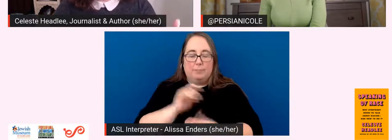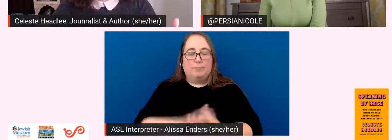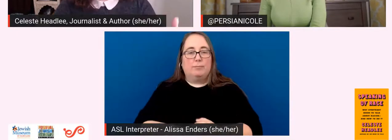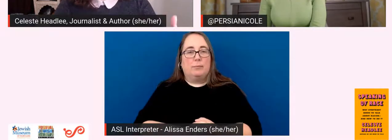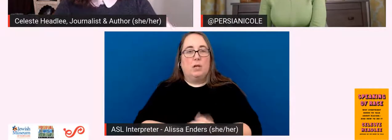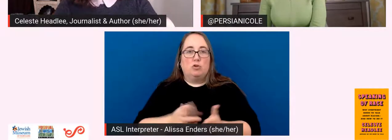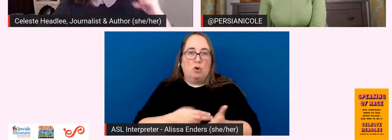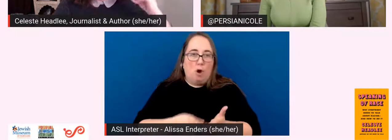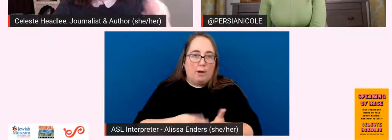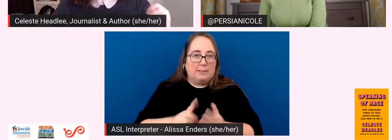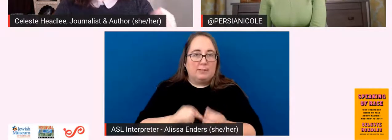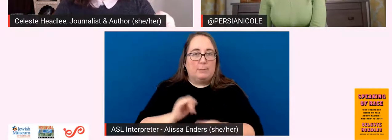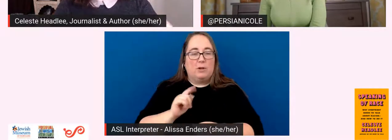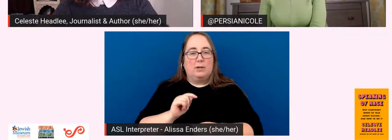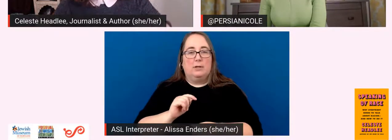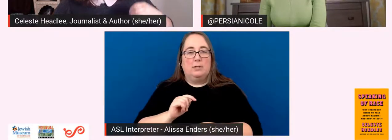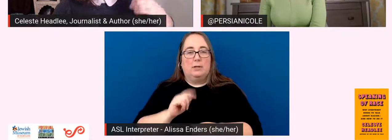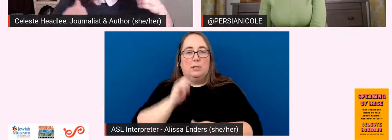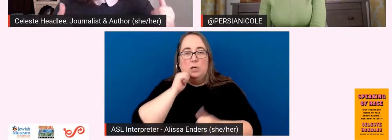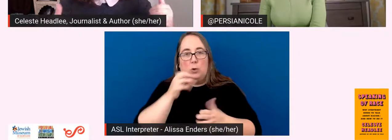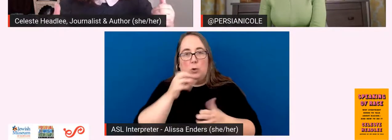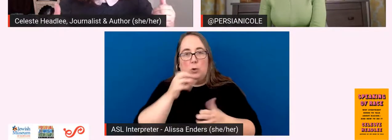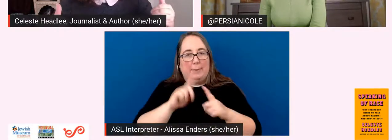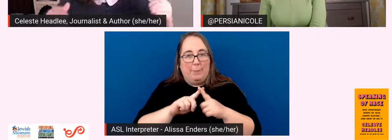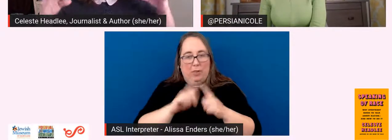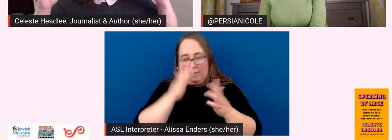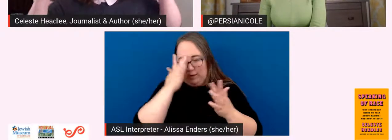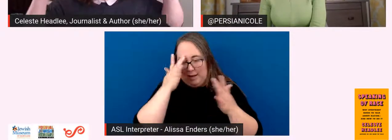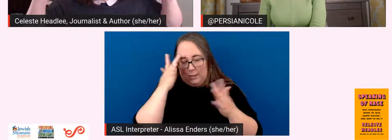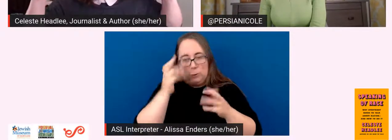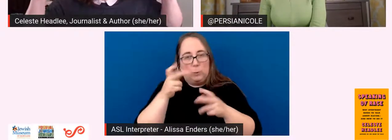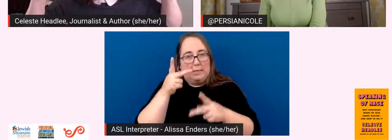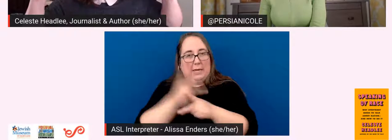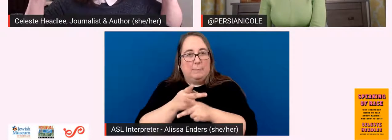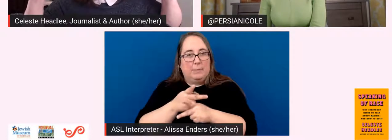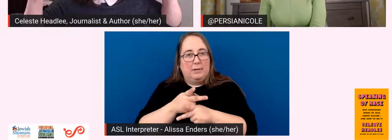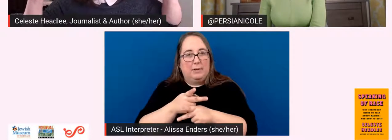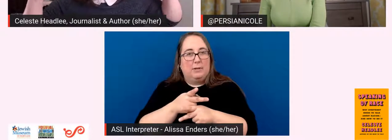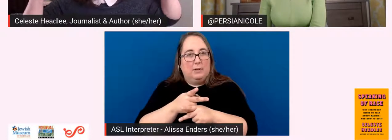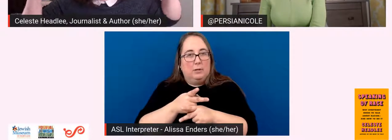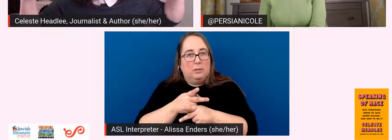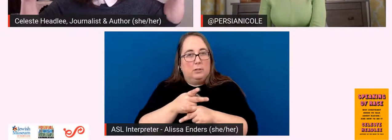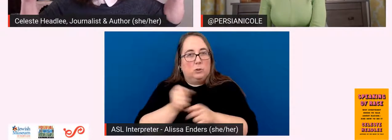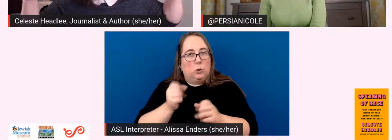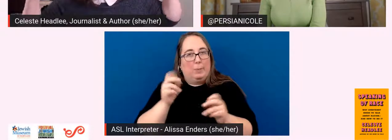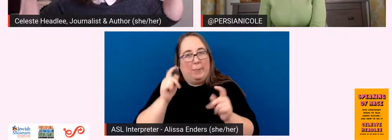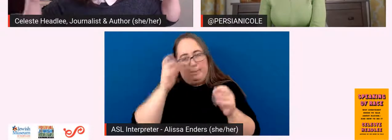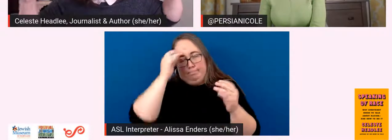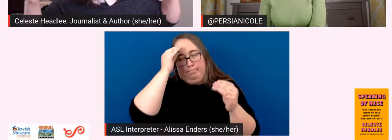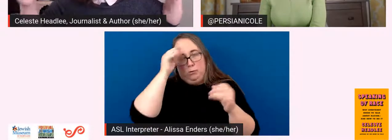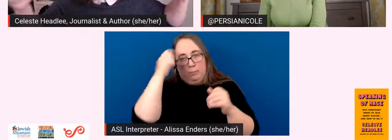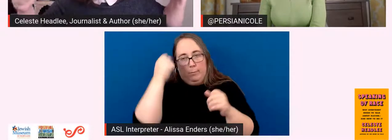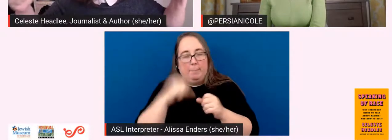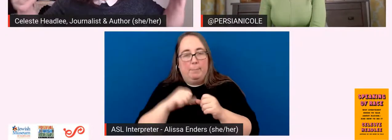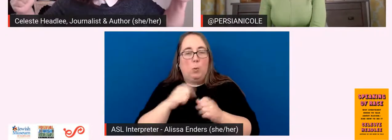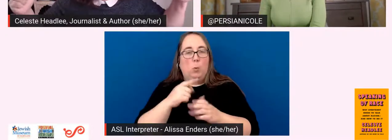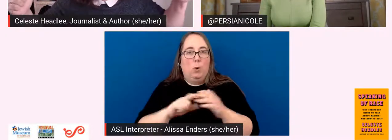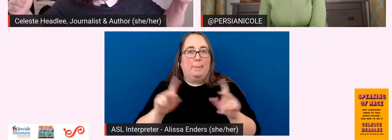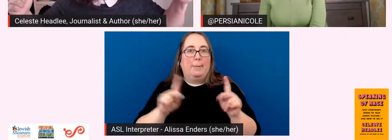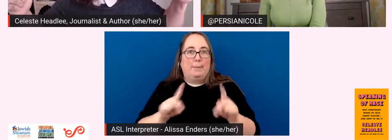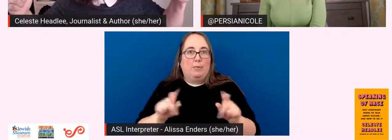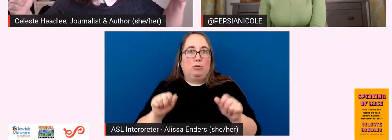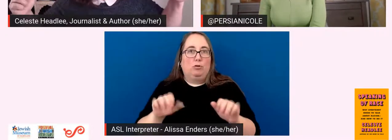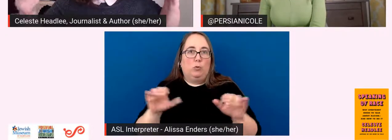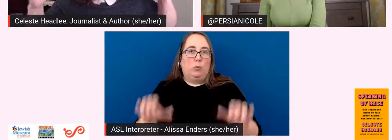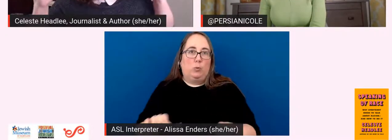honest about it. You don't let people remember. You keep that in the top of people's minds so they can remember what human beings are